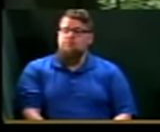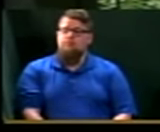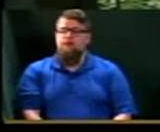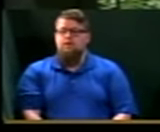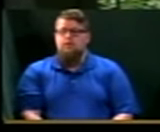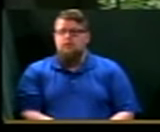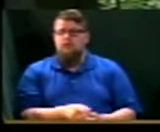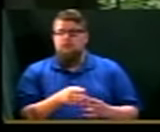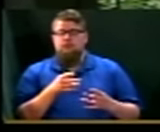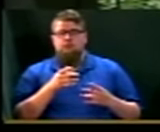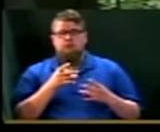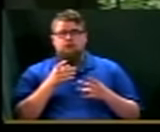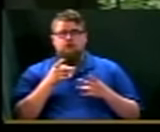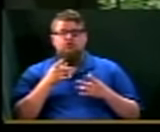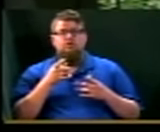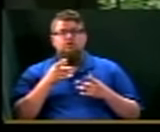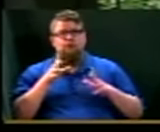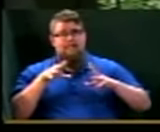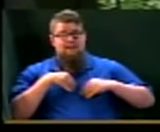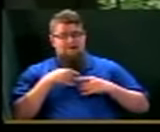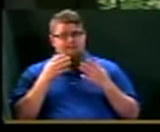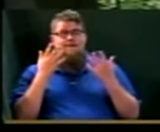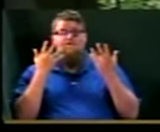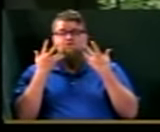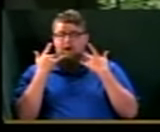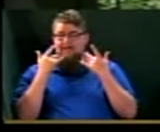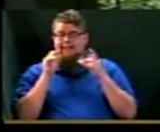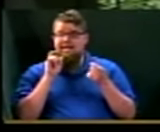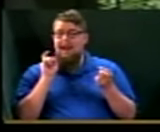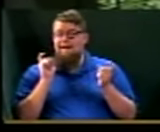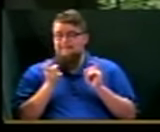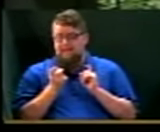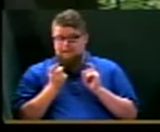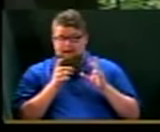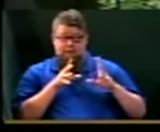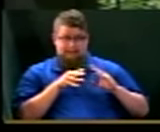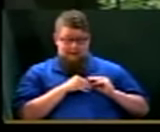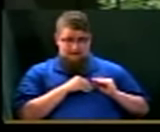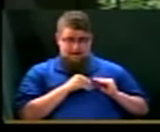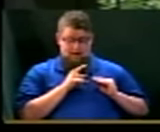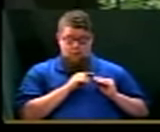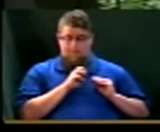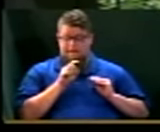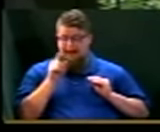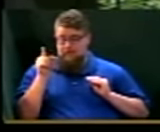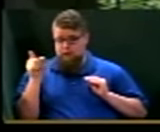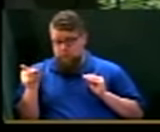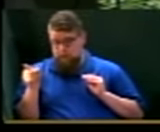you're accepting the friendly amendment. Yes. You're seconding it. Yes, I'm seconding. Now we're back to. Yes. Okay.